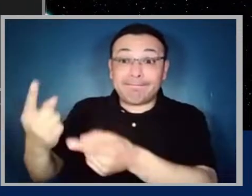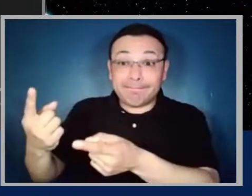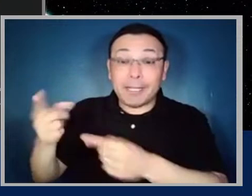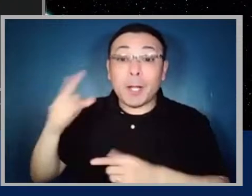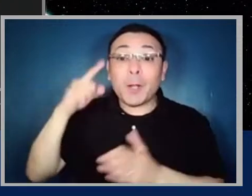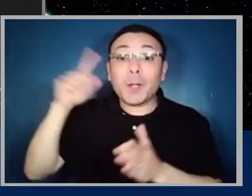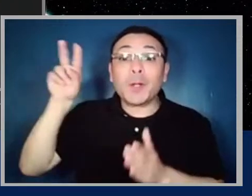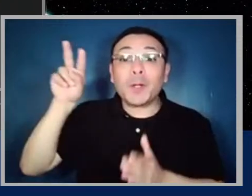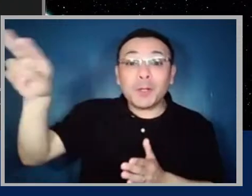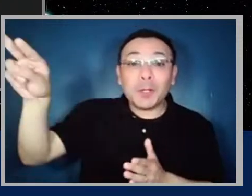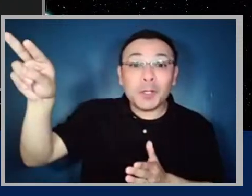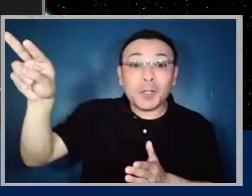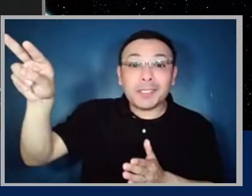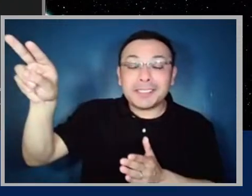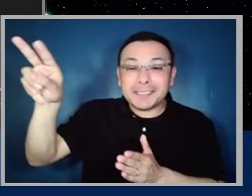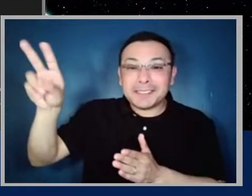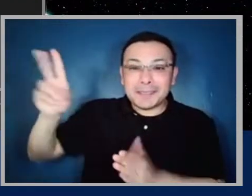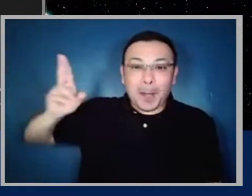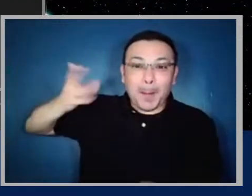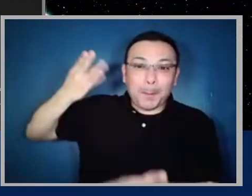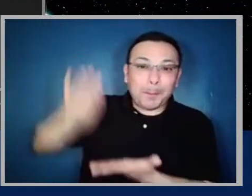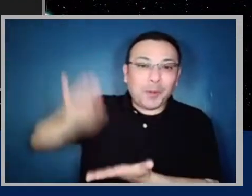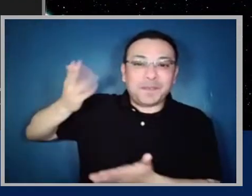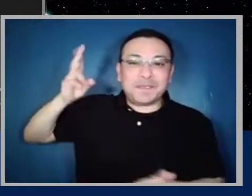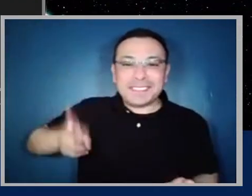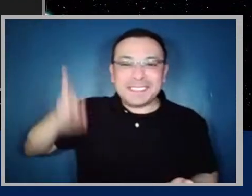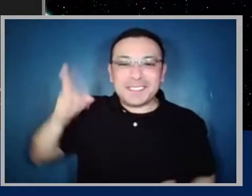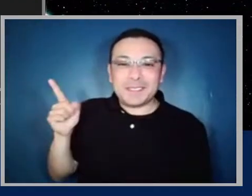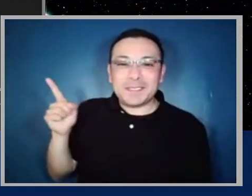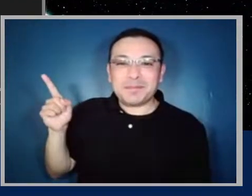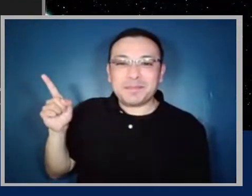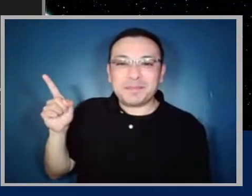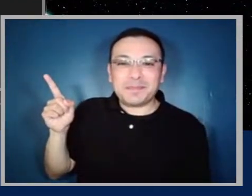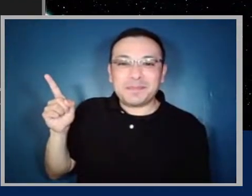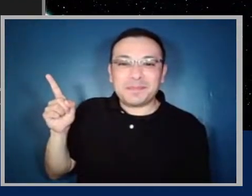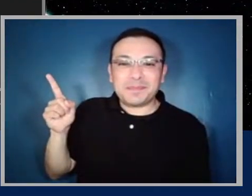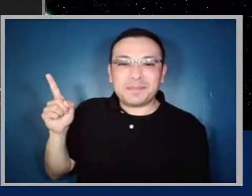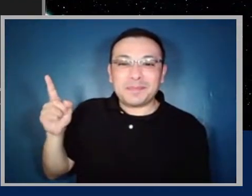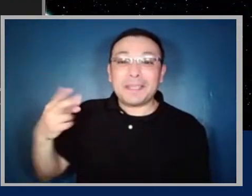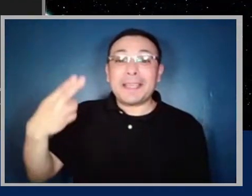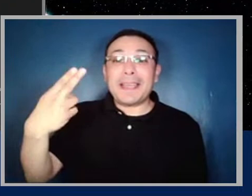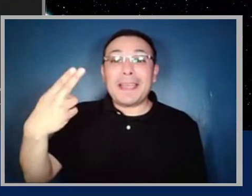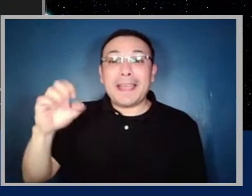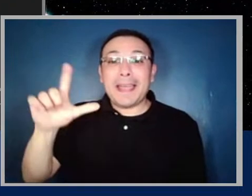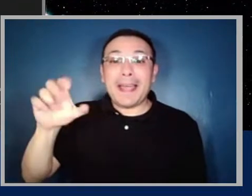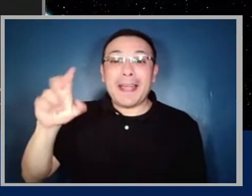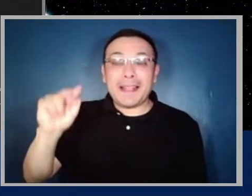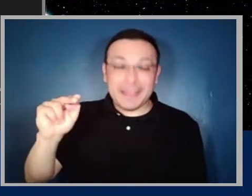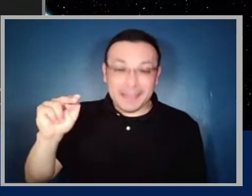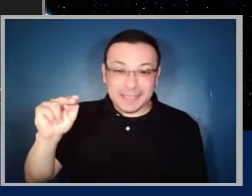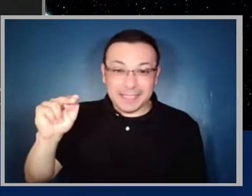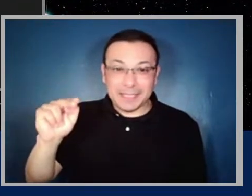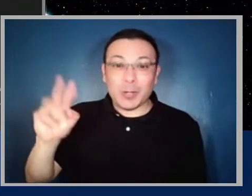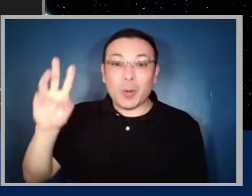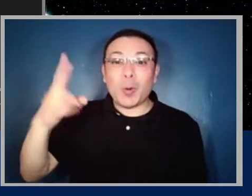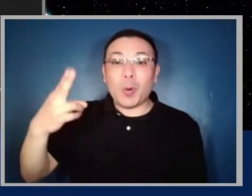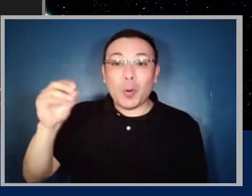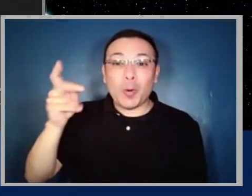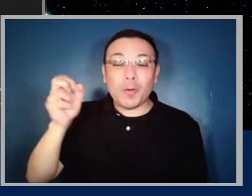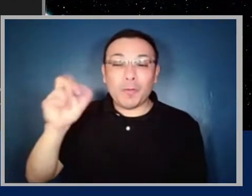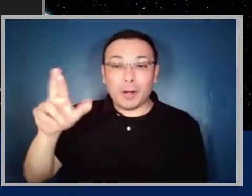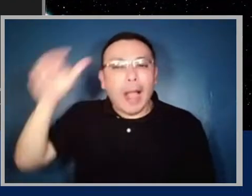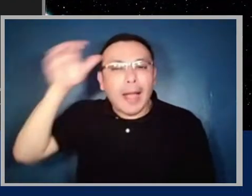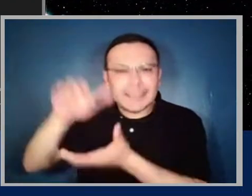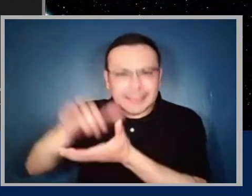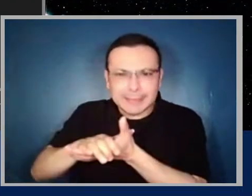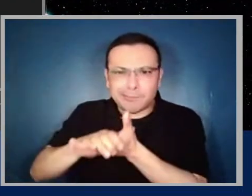up. How's that? There it is. All right. This is Helen Smith Hoover, the wife of a Navy admiral. And she is smashing a bottle